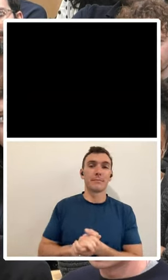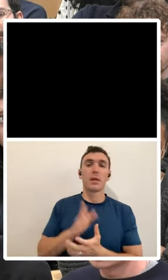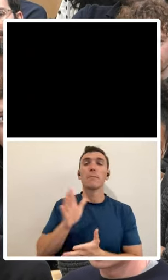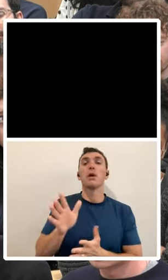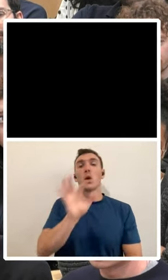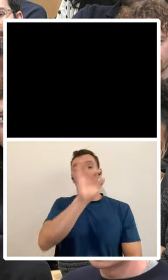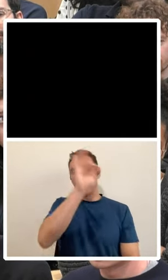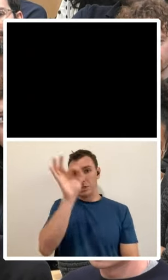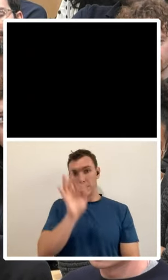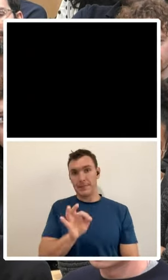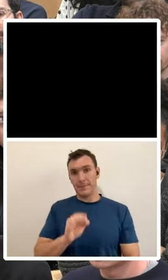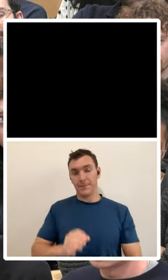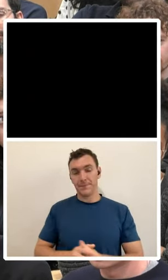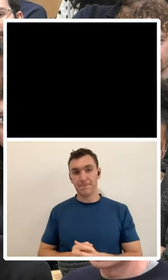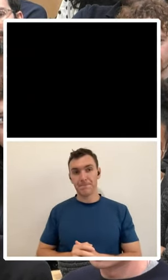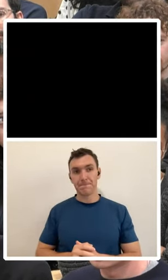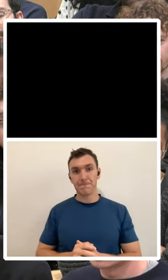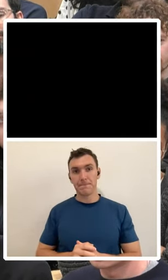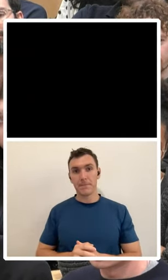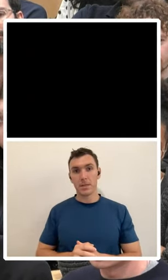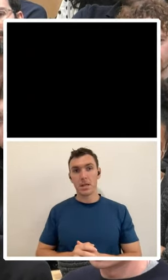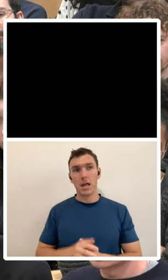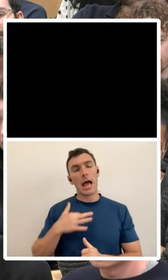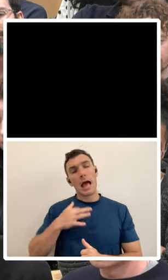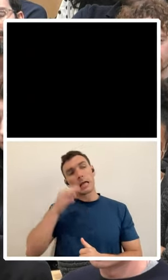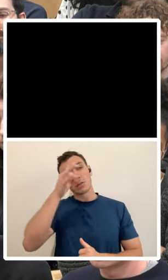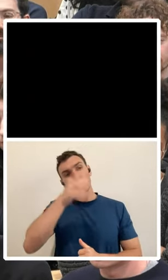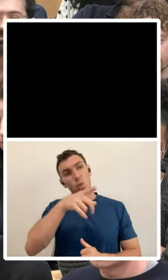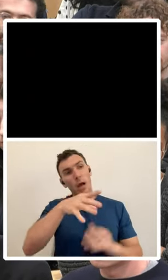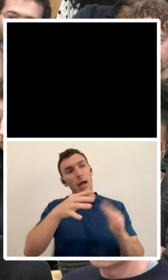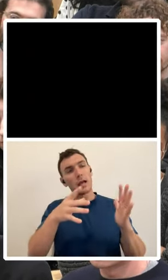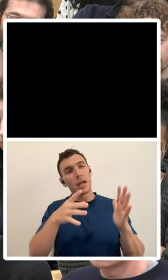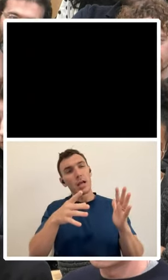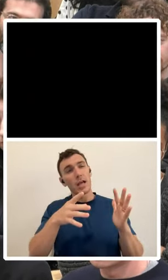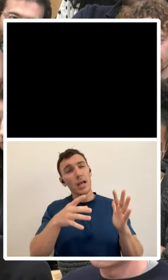ask what Billy thought about your book, if he's read it.